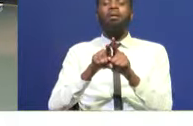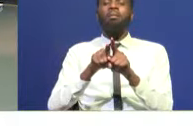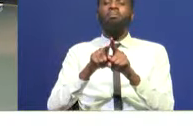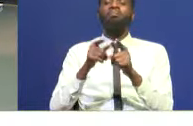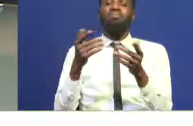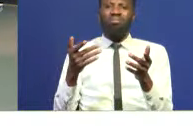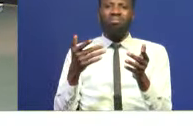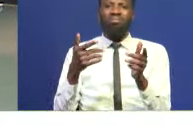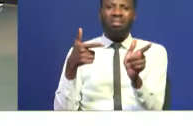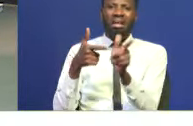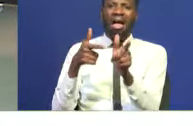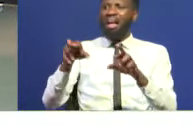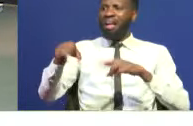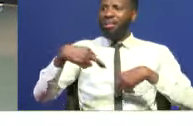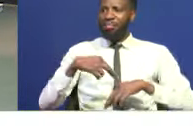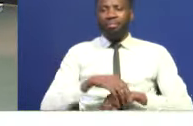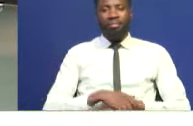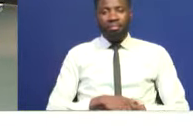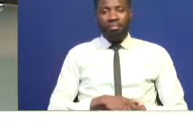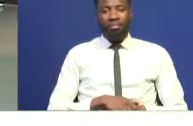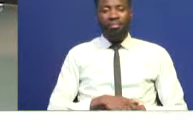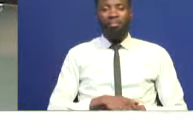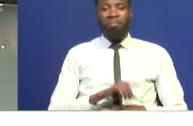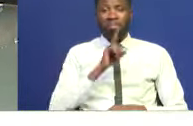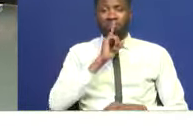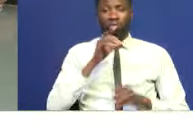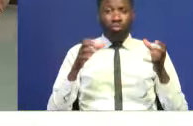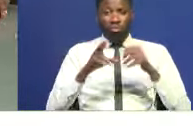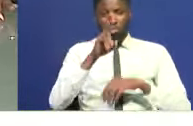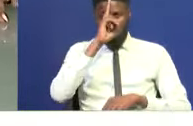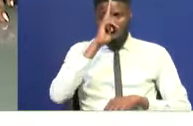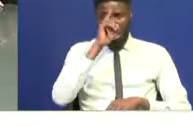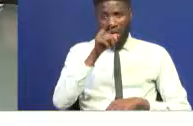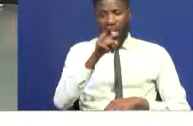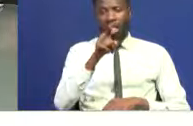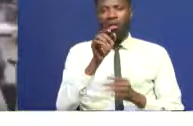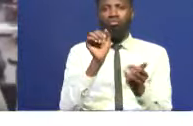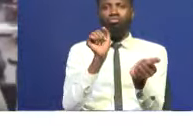police officers involved in their torture arrested and prosecuted.